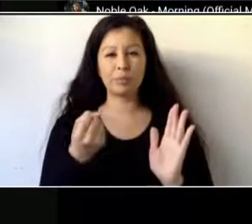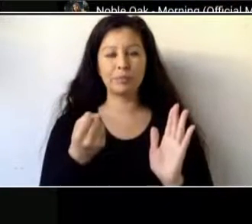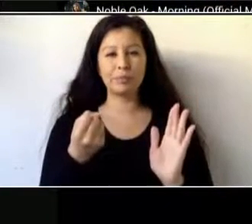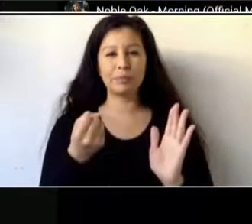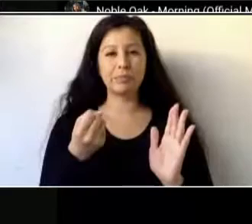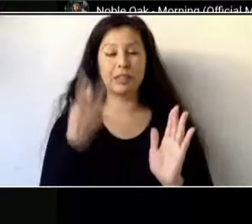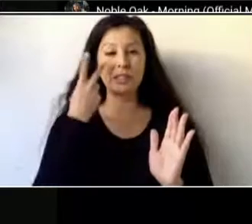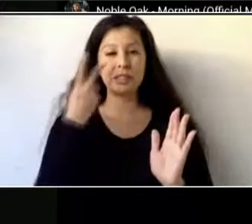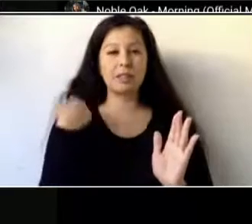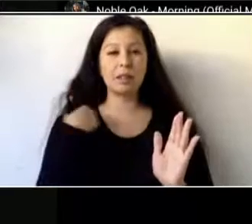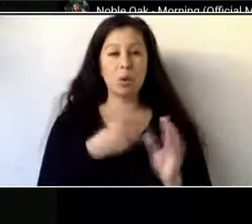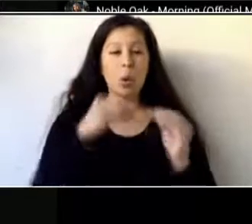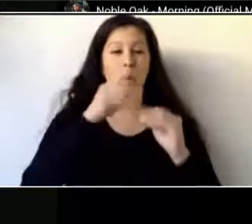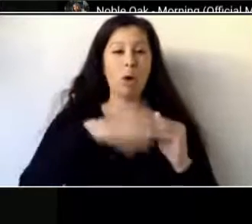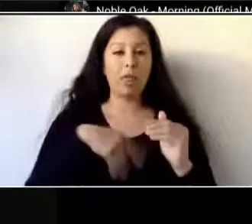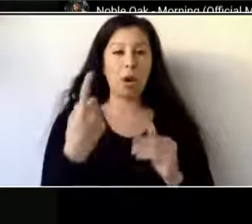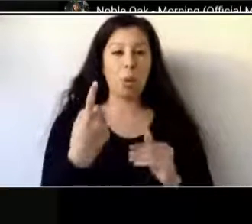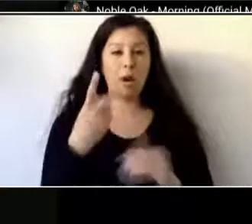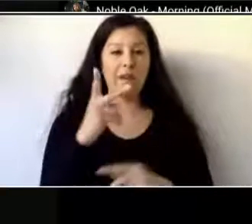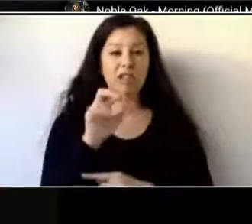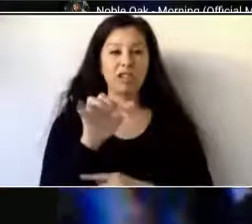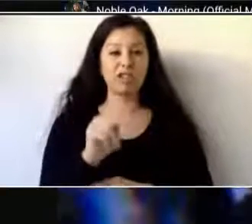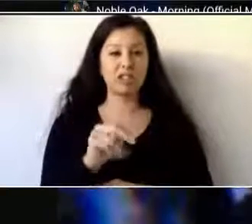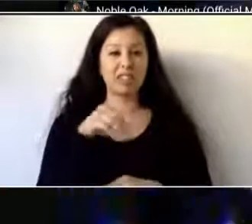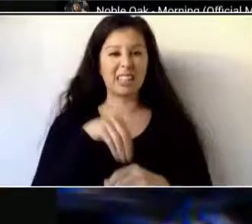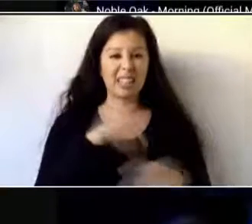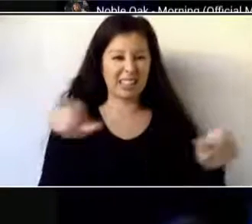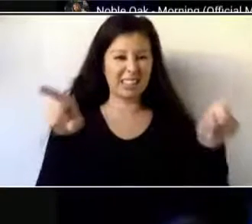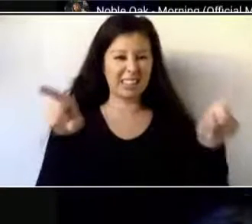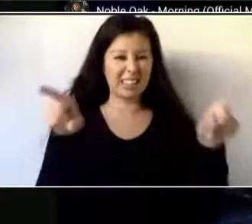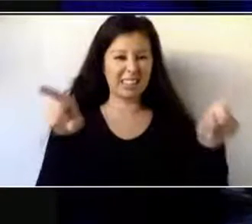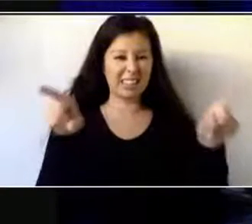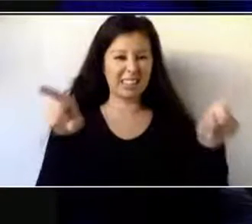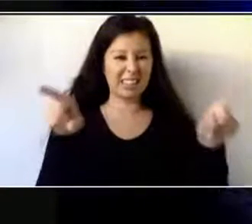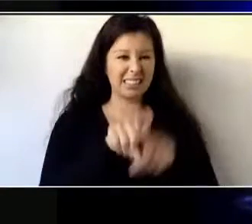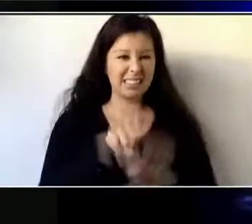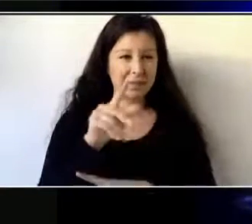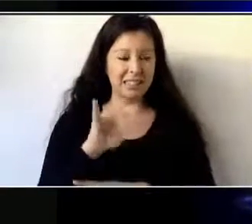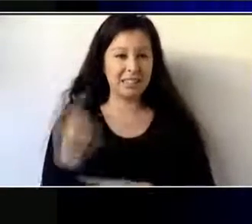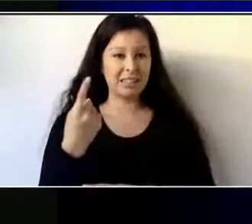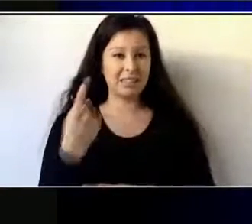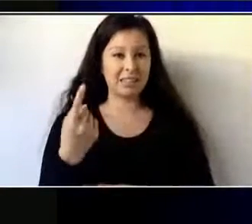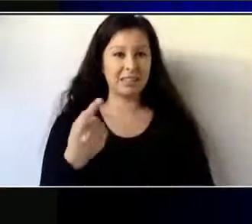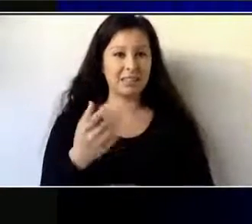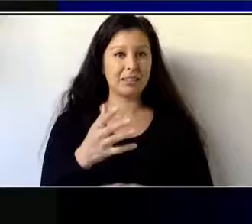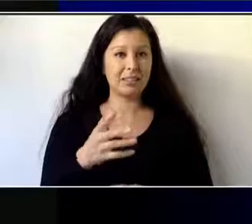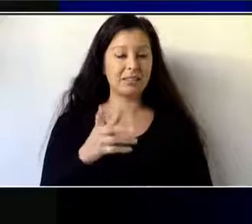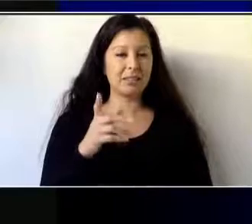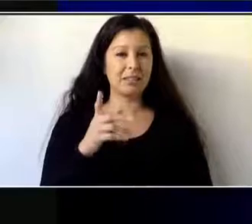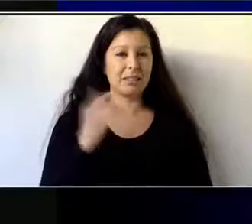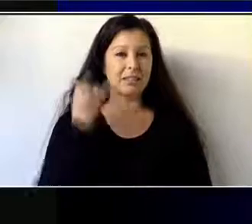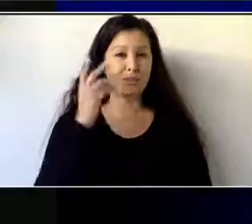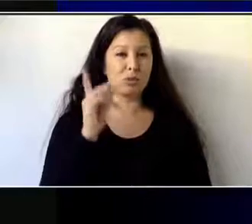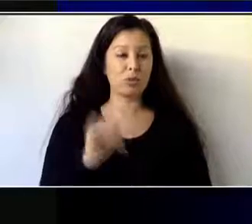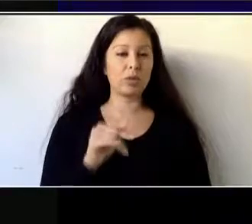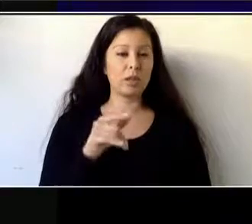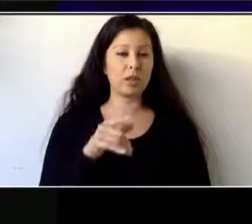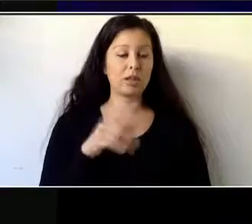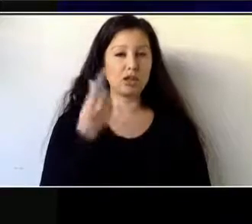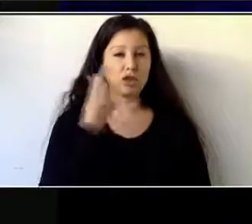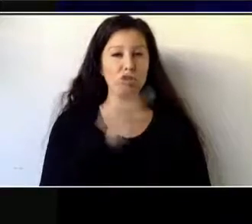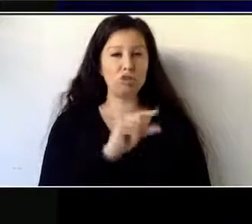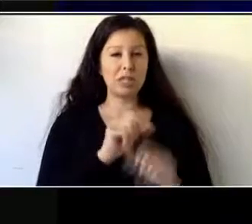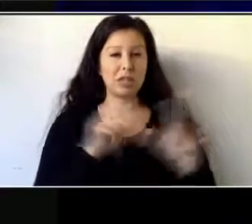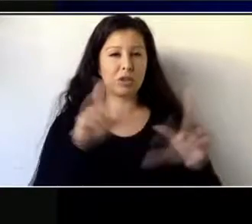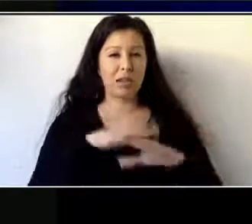can have more than one version of him in the same scene, you know, which is something that, you know, would take a lot of compositing if you were to do that, you know, green screen and